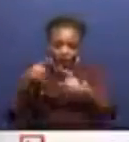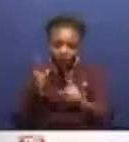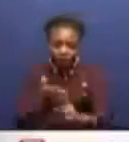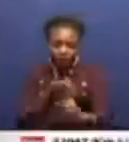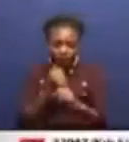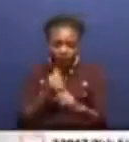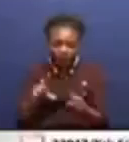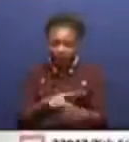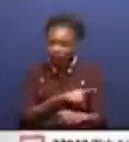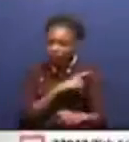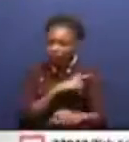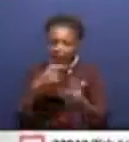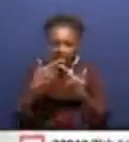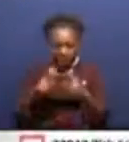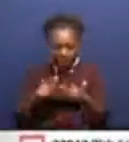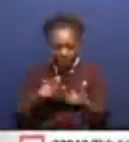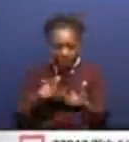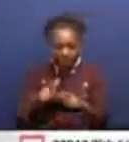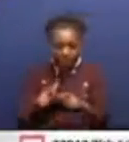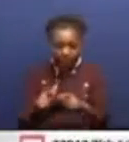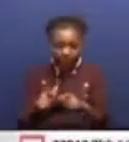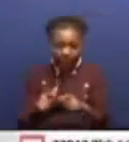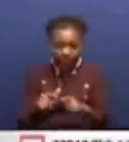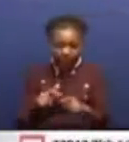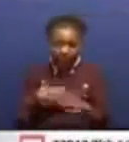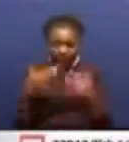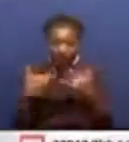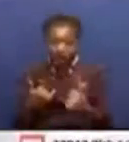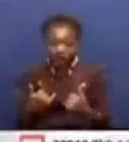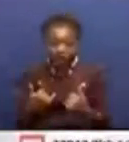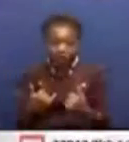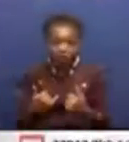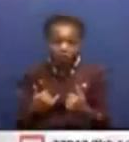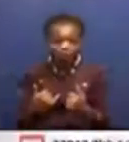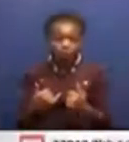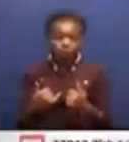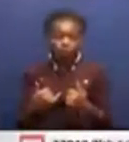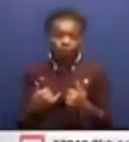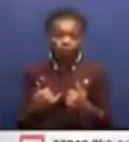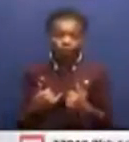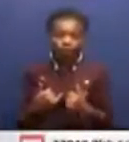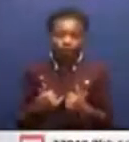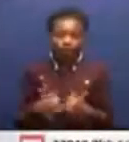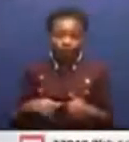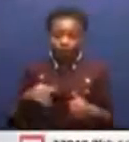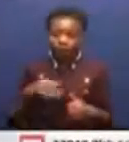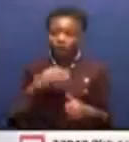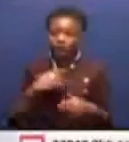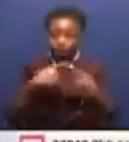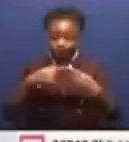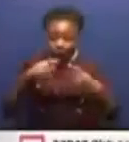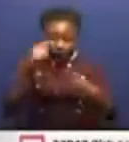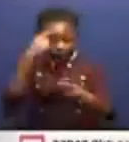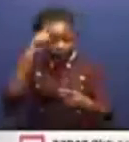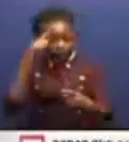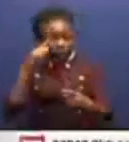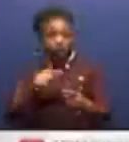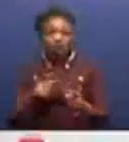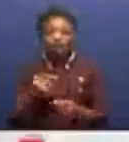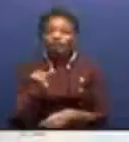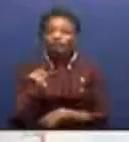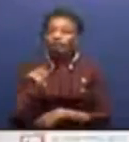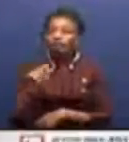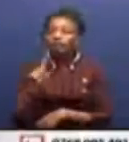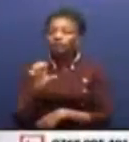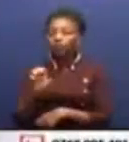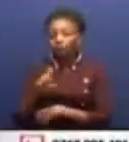long, but we have now in the process of getting the title deed, regularizing it back to the, it